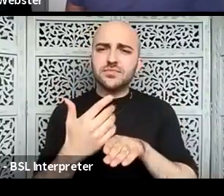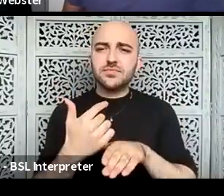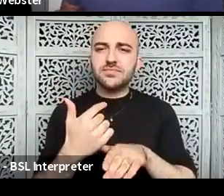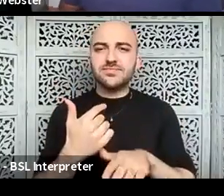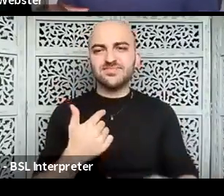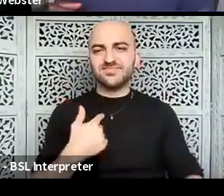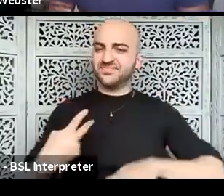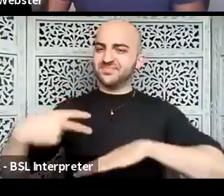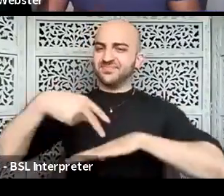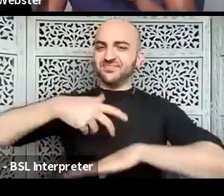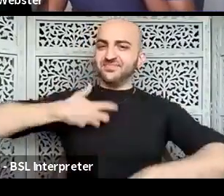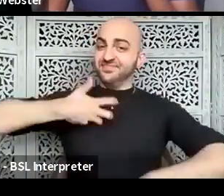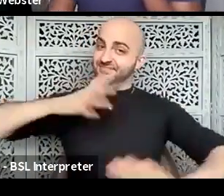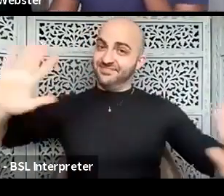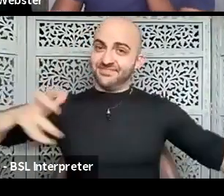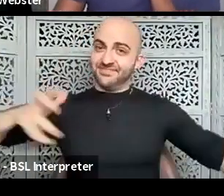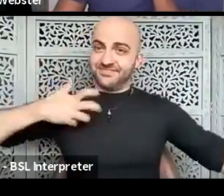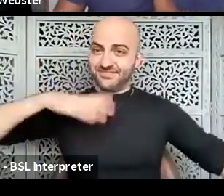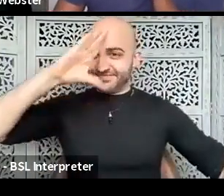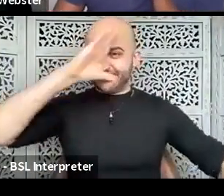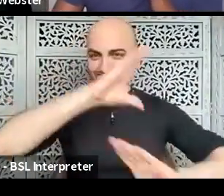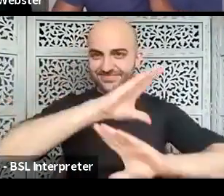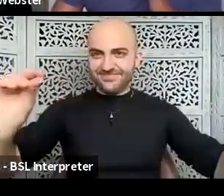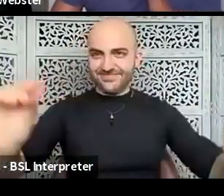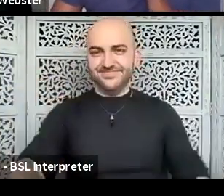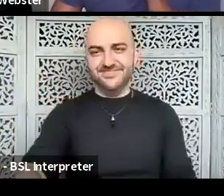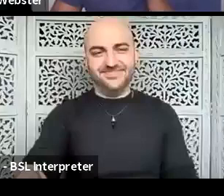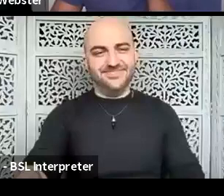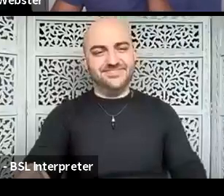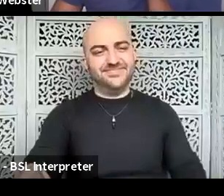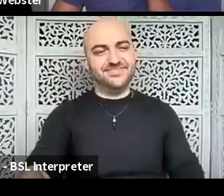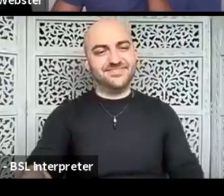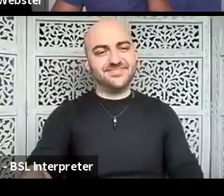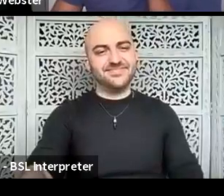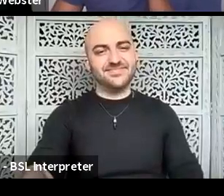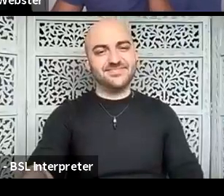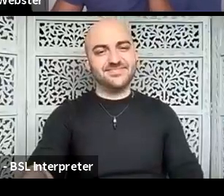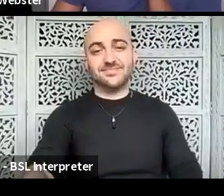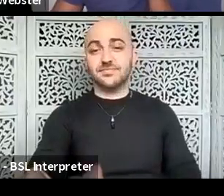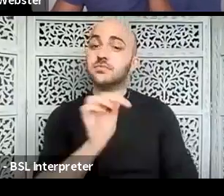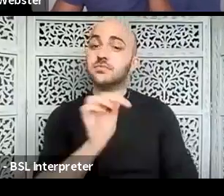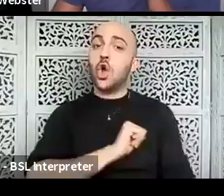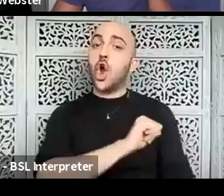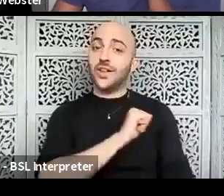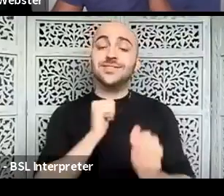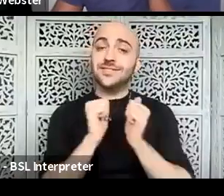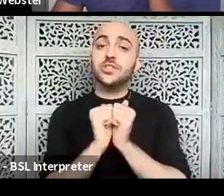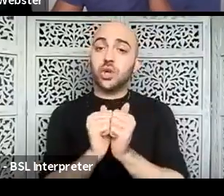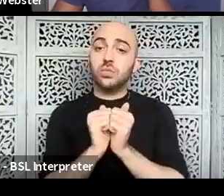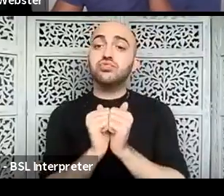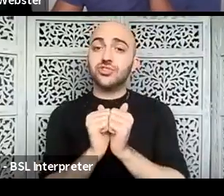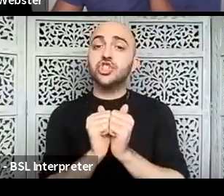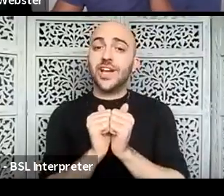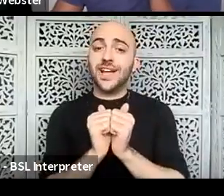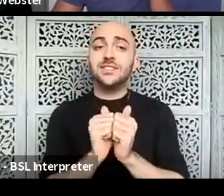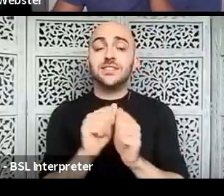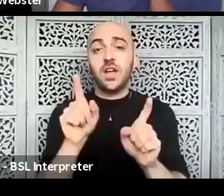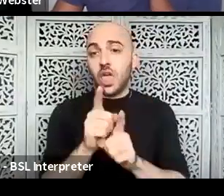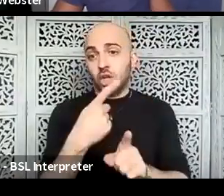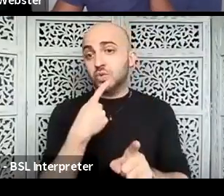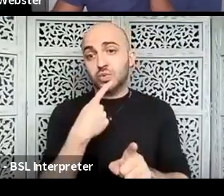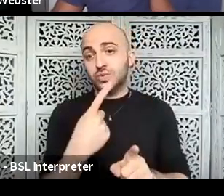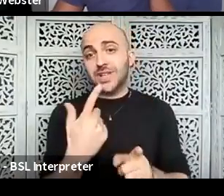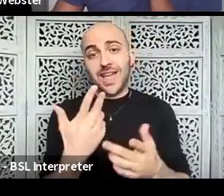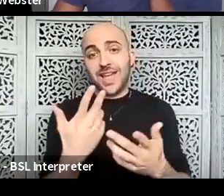today, guys. I'm sorry. Boom. No, the honesty is appreciated, and like you say, you can. And